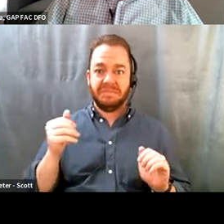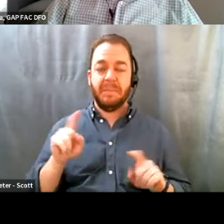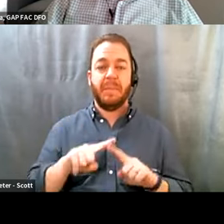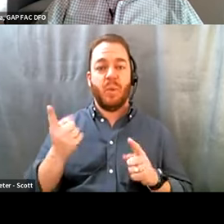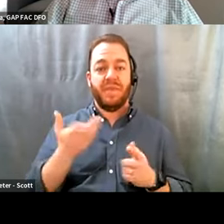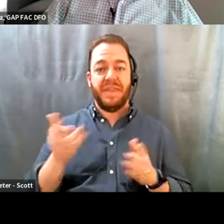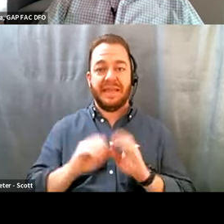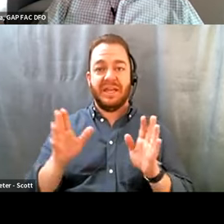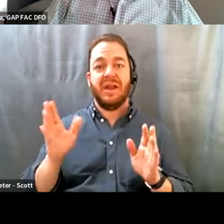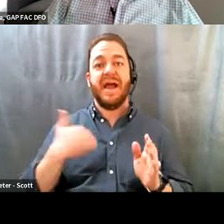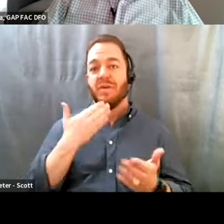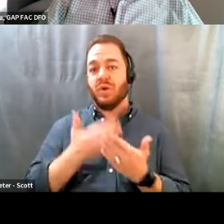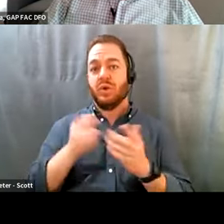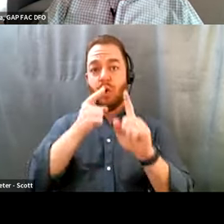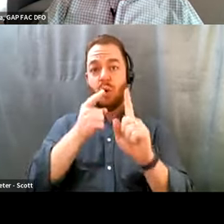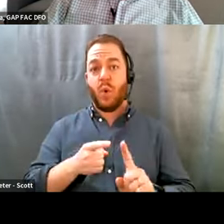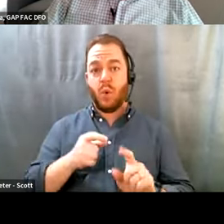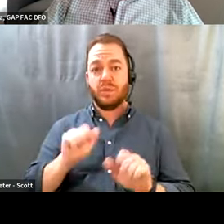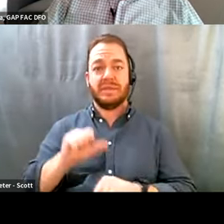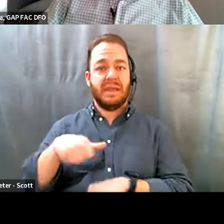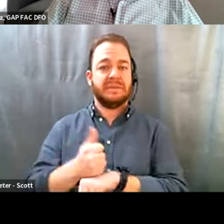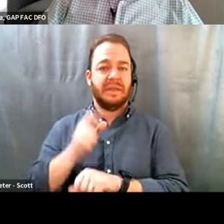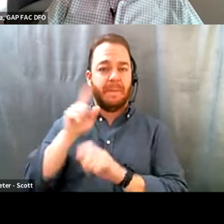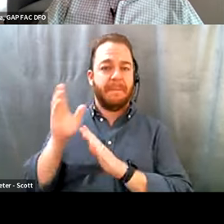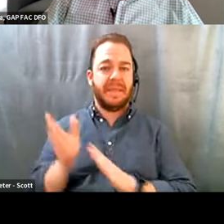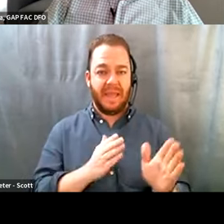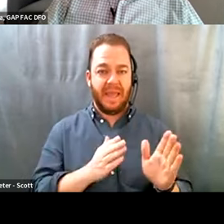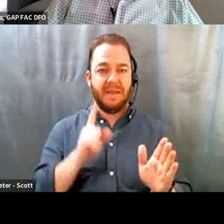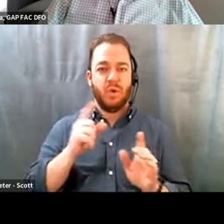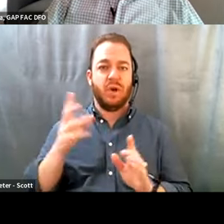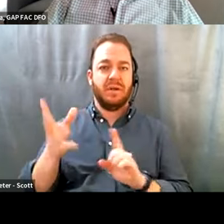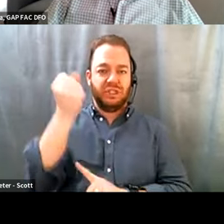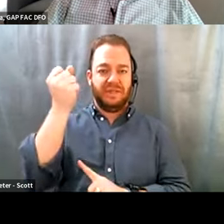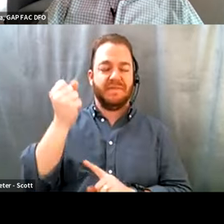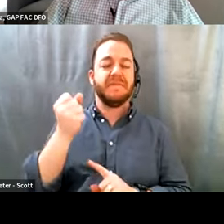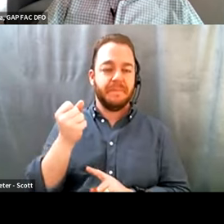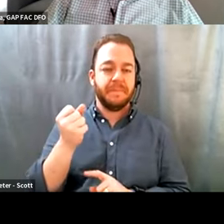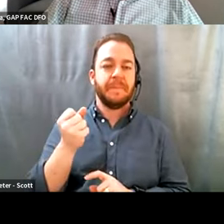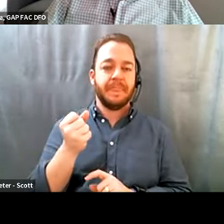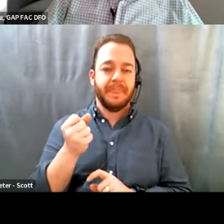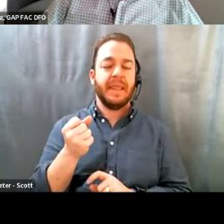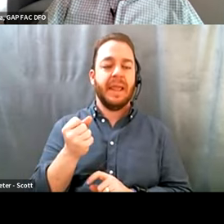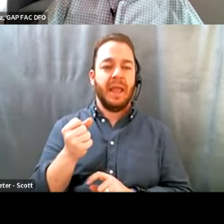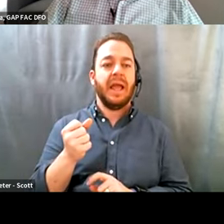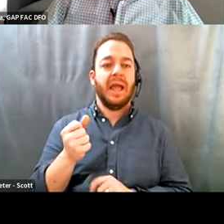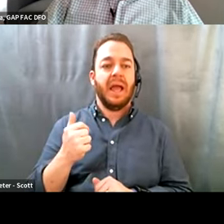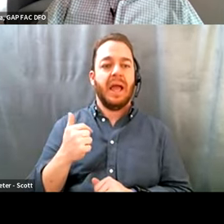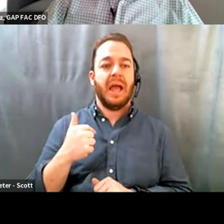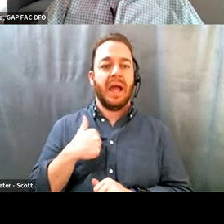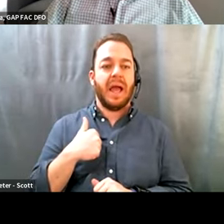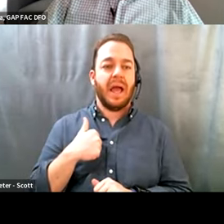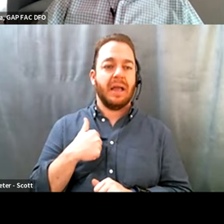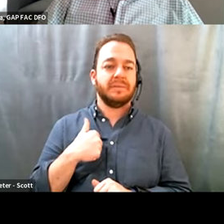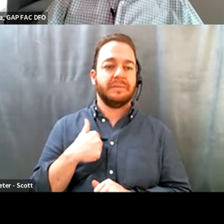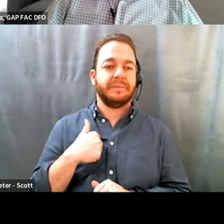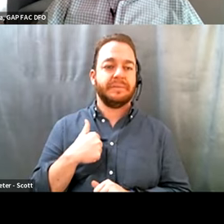is if you have clear goals, then you can create a plan to achieve those. And so I maybe just could go